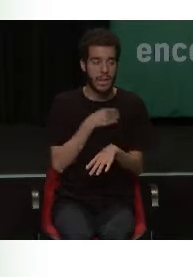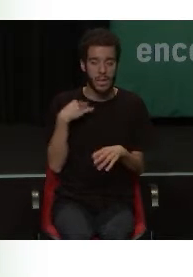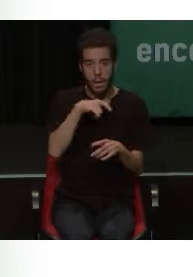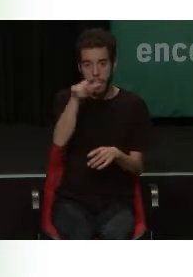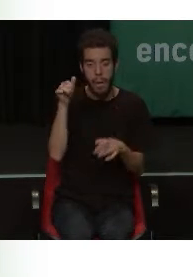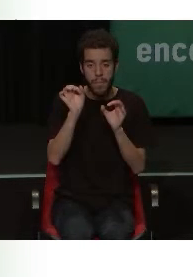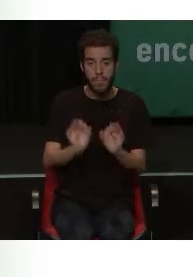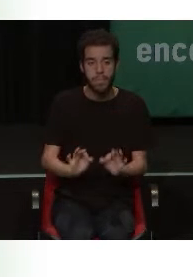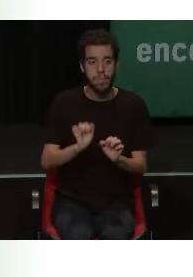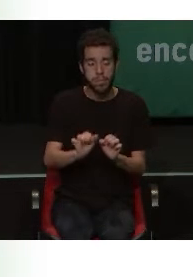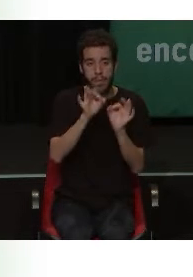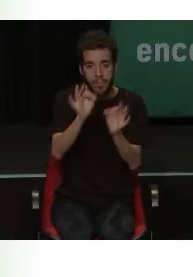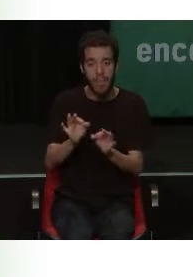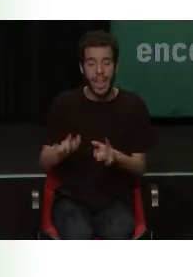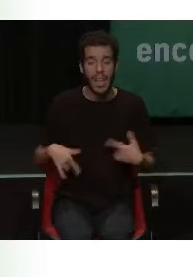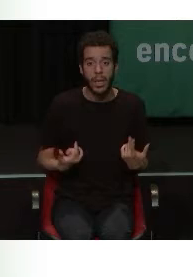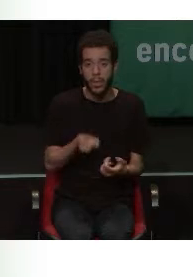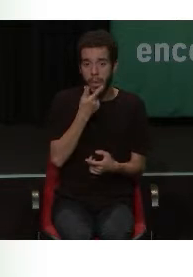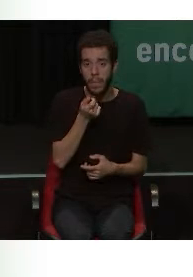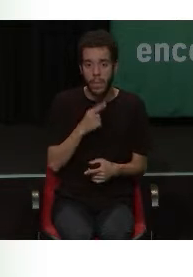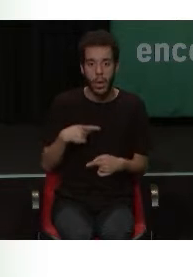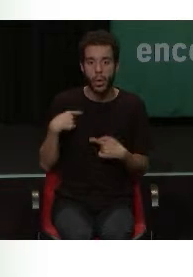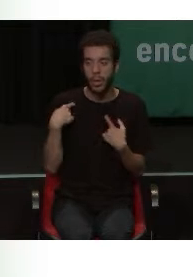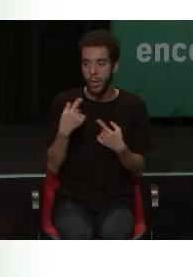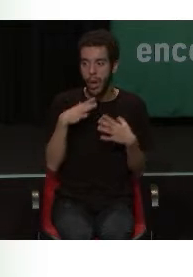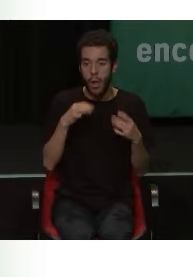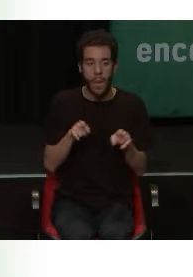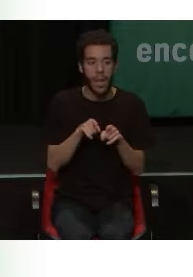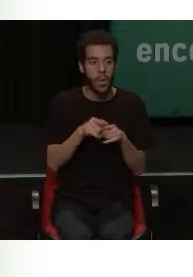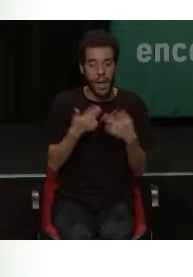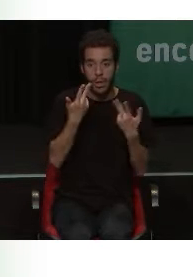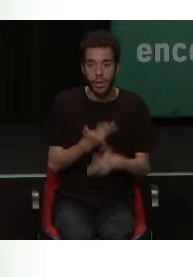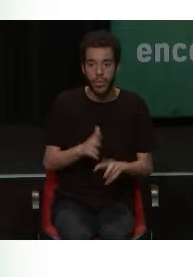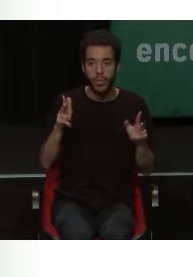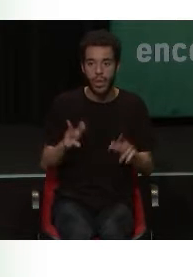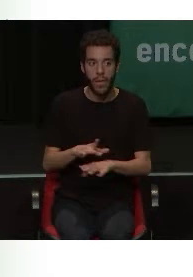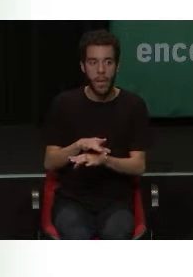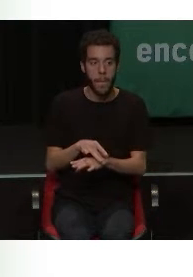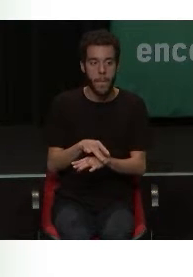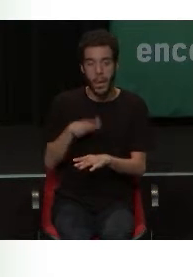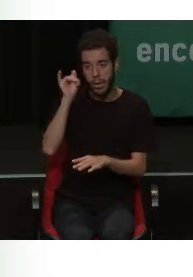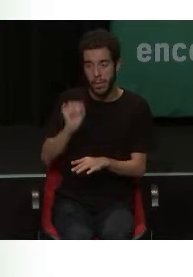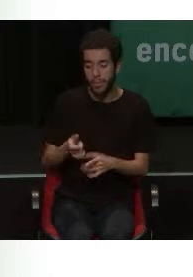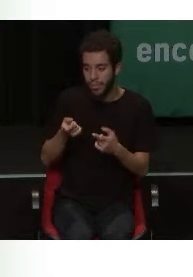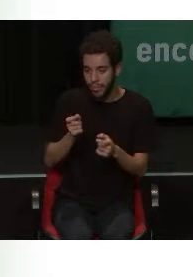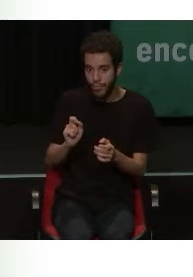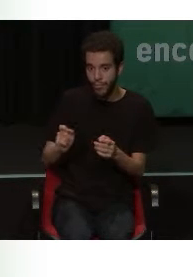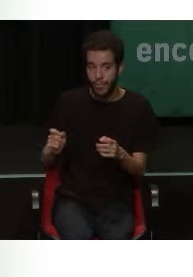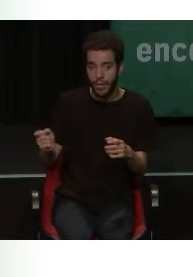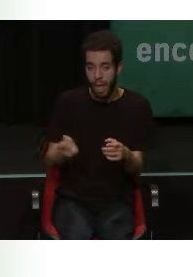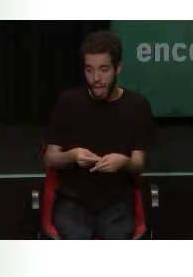in human medicine that sometimes are not available for veterinary